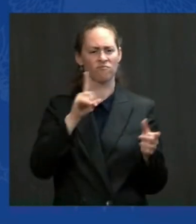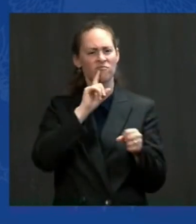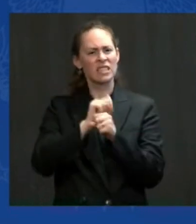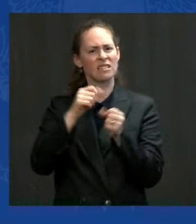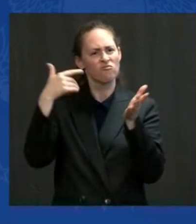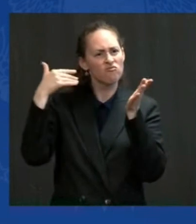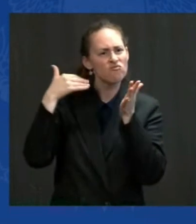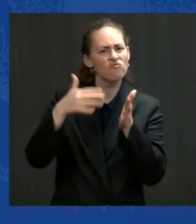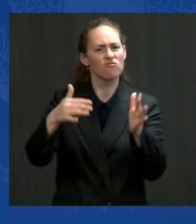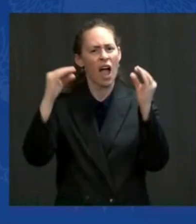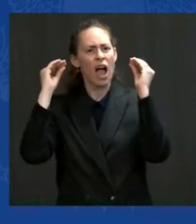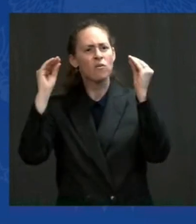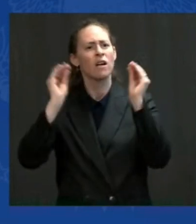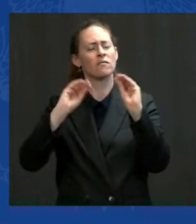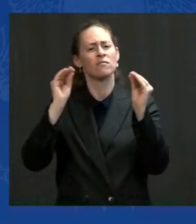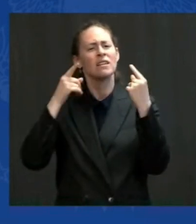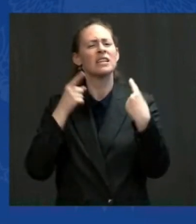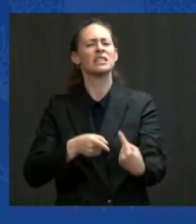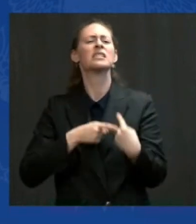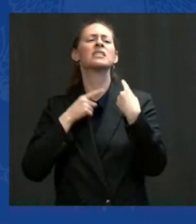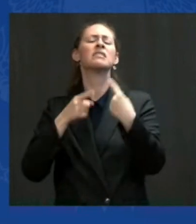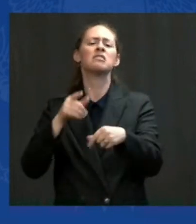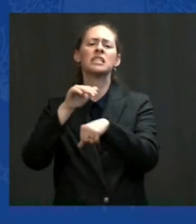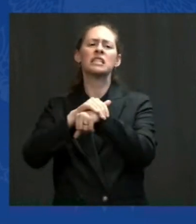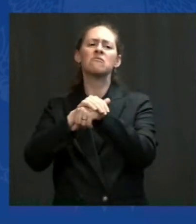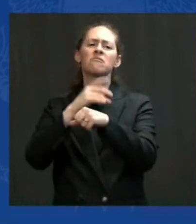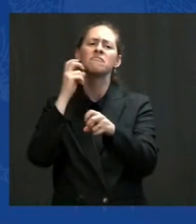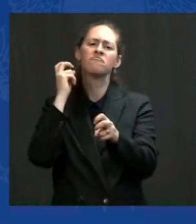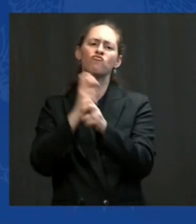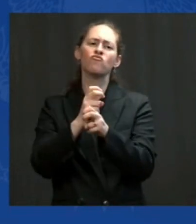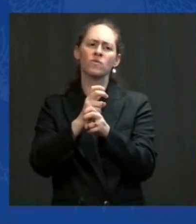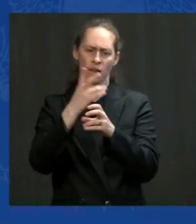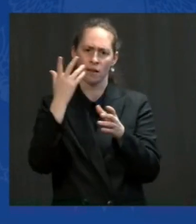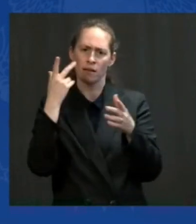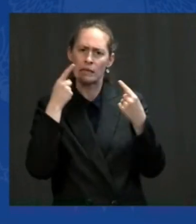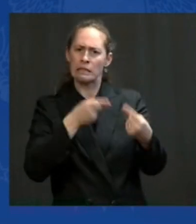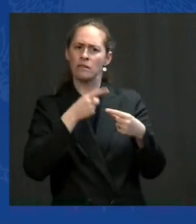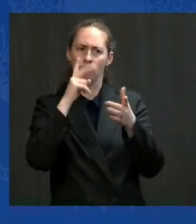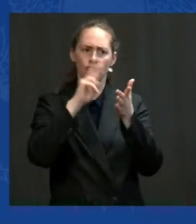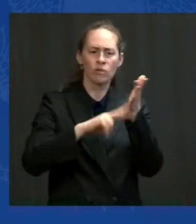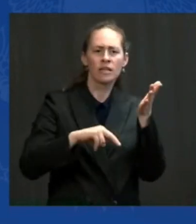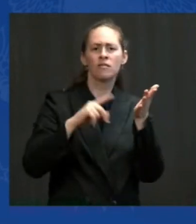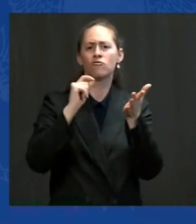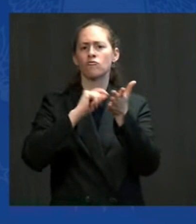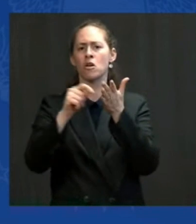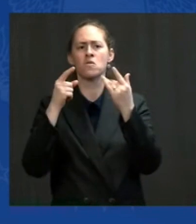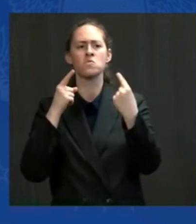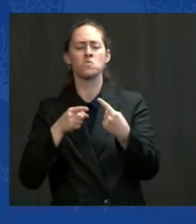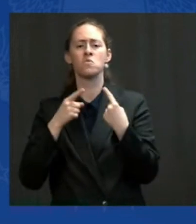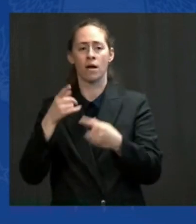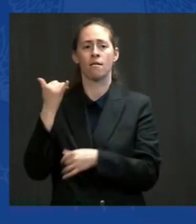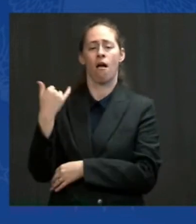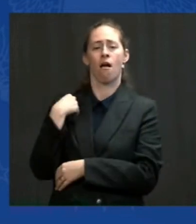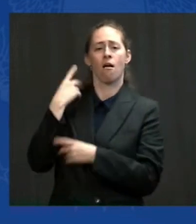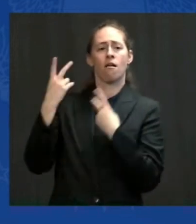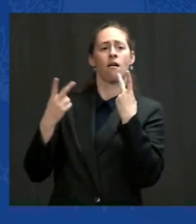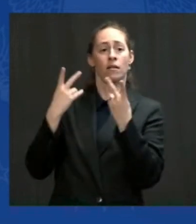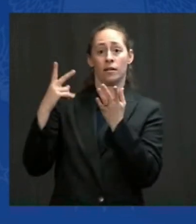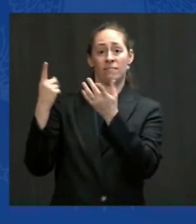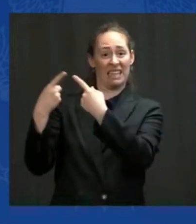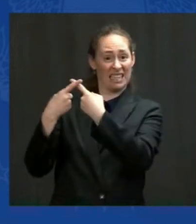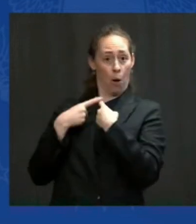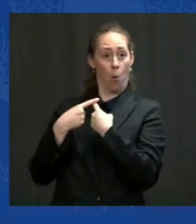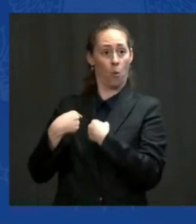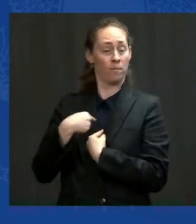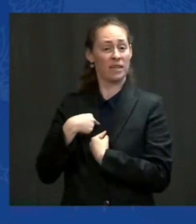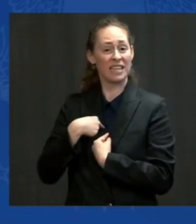the language of English and literacy skills. They rely on me and my sisters to translate and help with paperwork for my father's